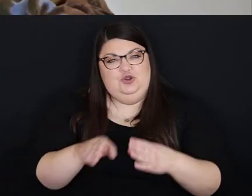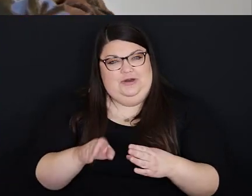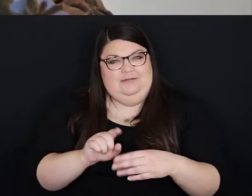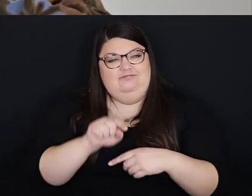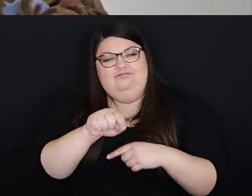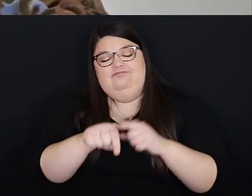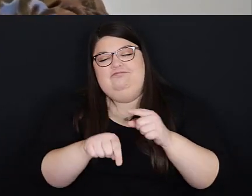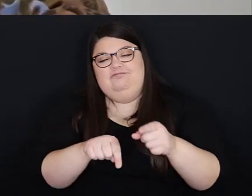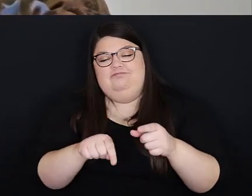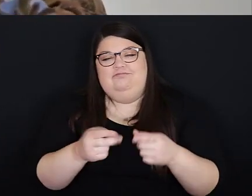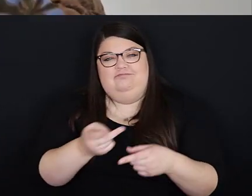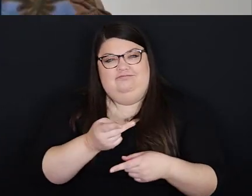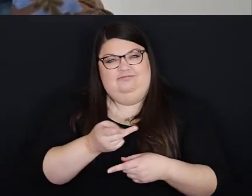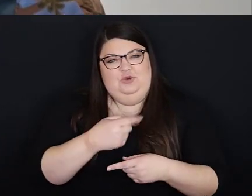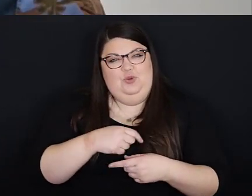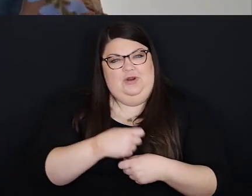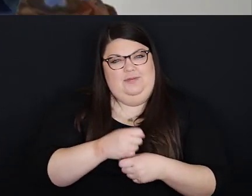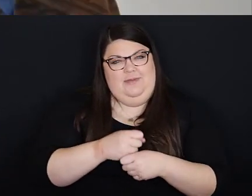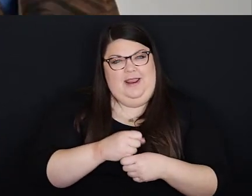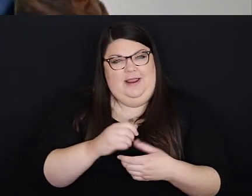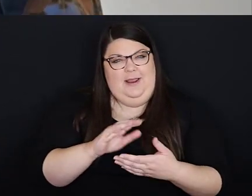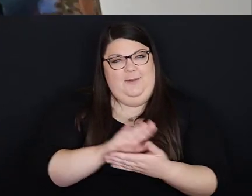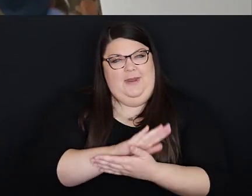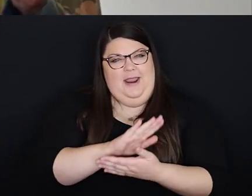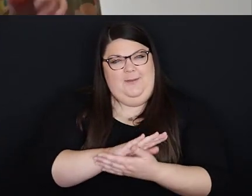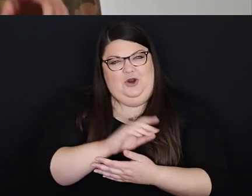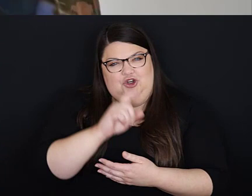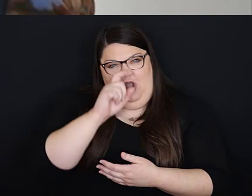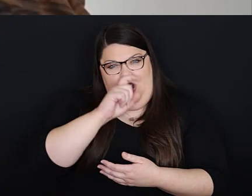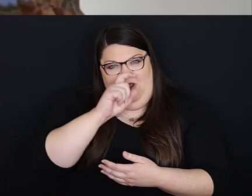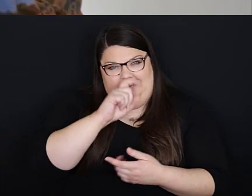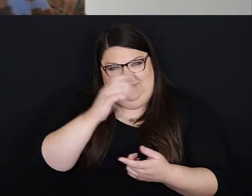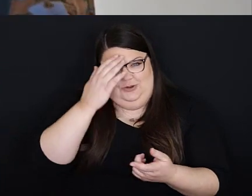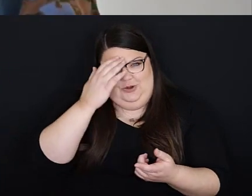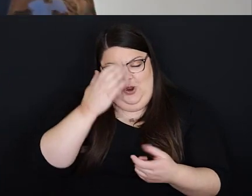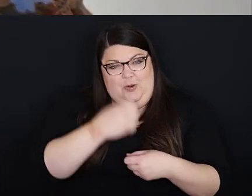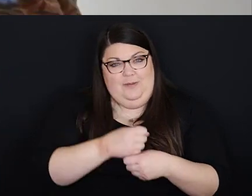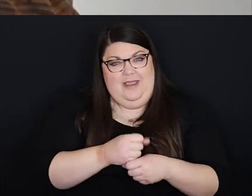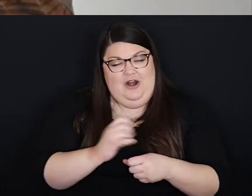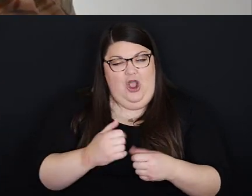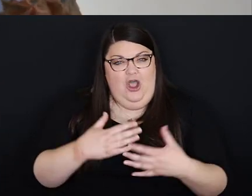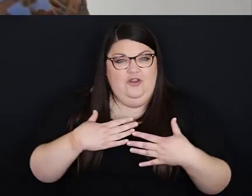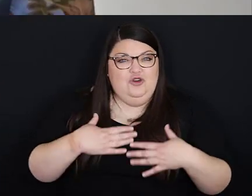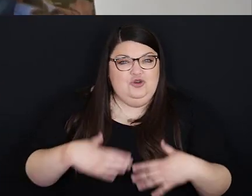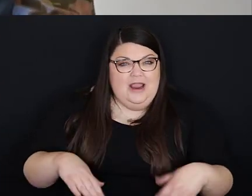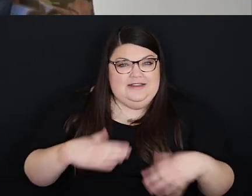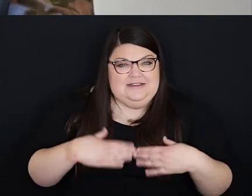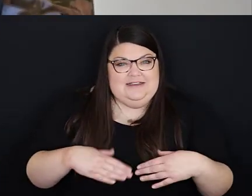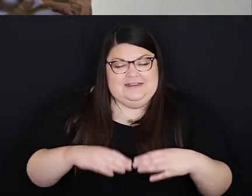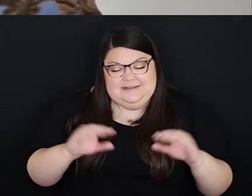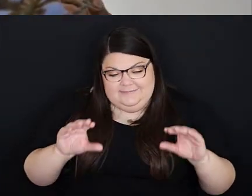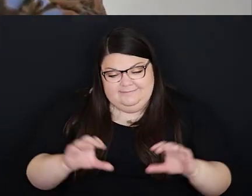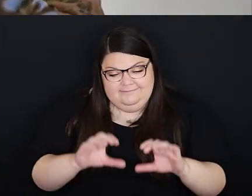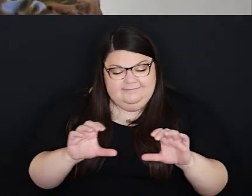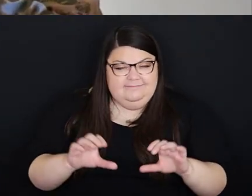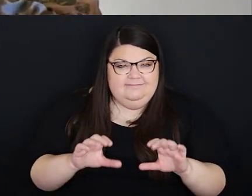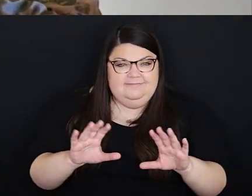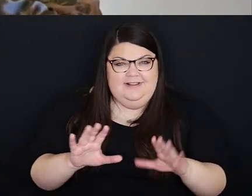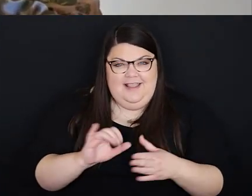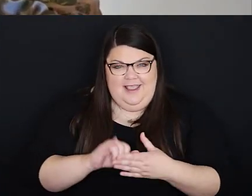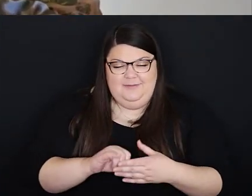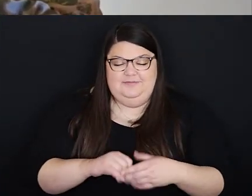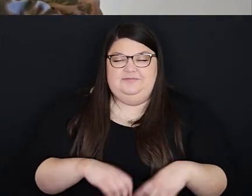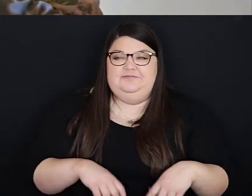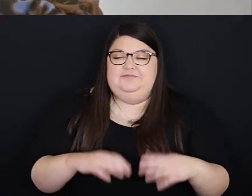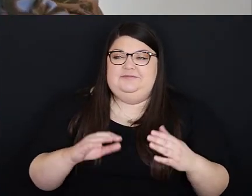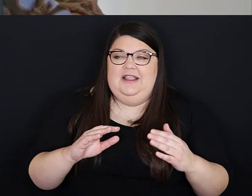would make paper dolls. You know, we had a paper doll, and then we made all her dresses and things. That's one thing we did. And then